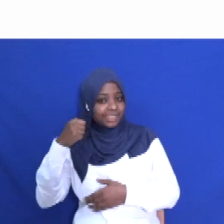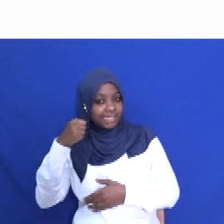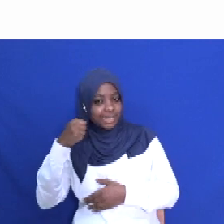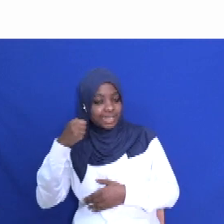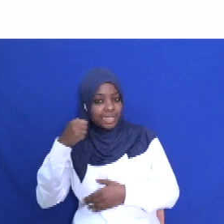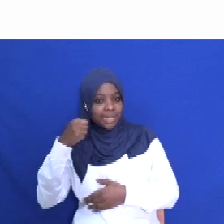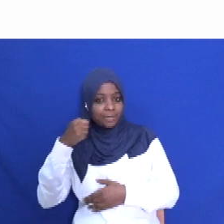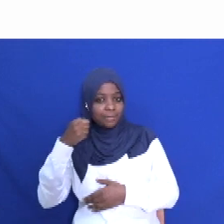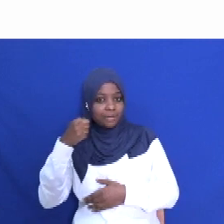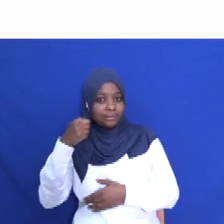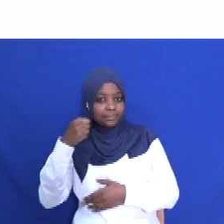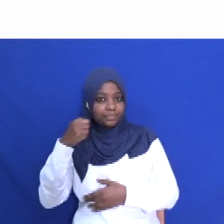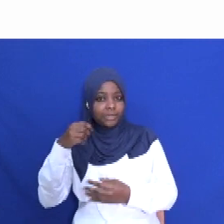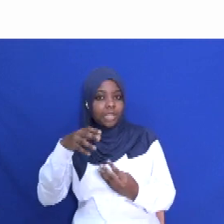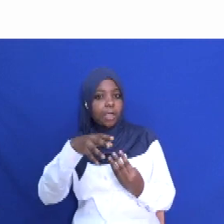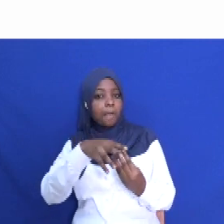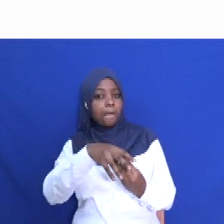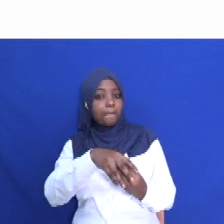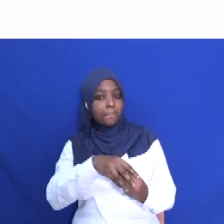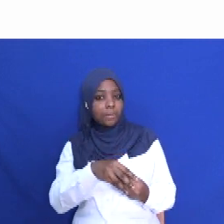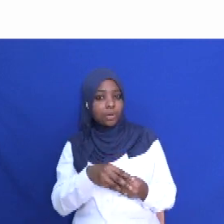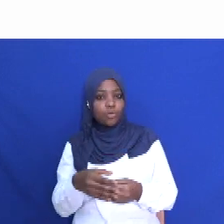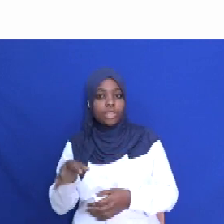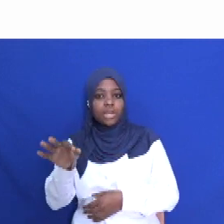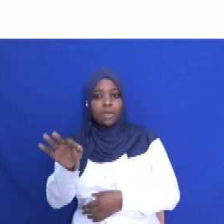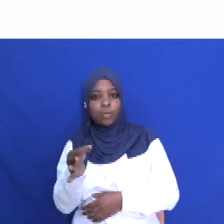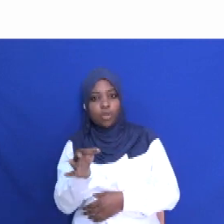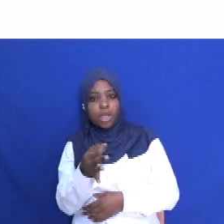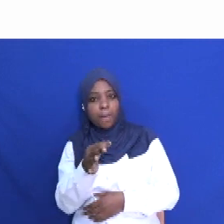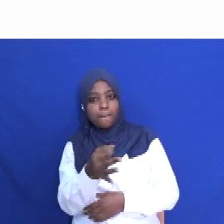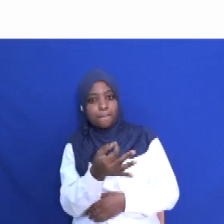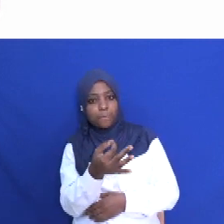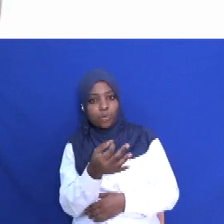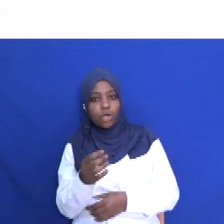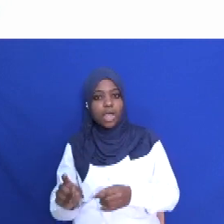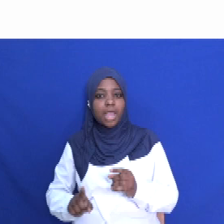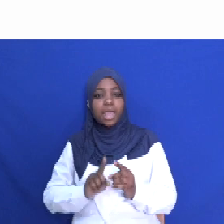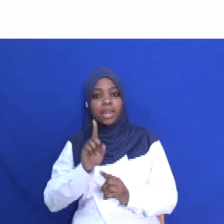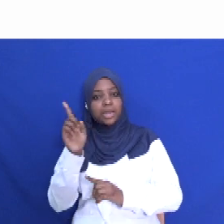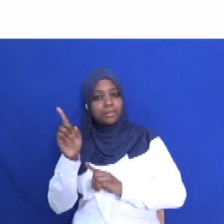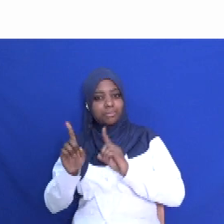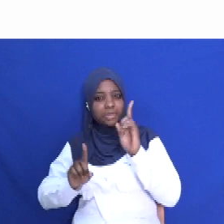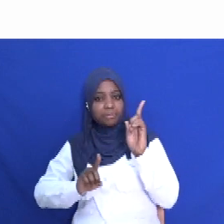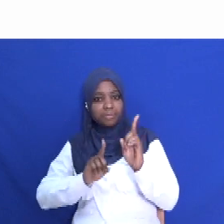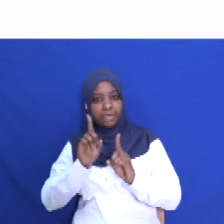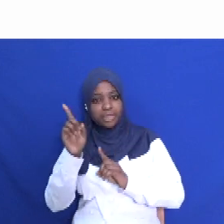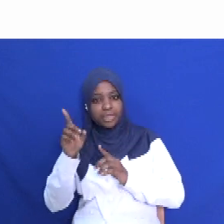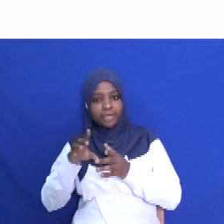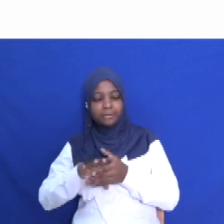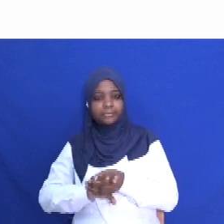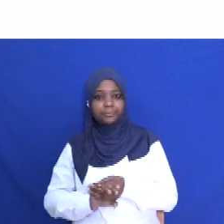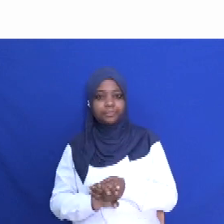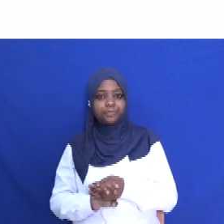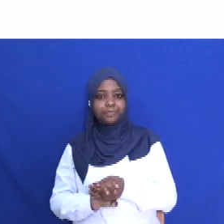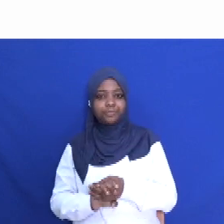plant. Therefore, in science, I am an example of